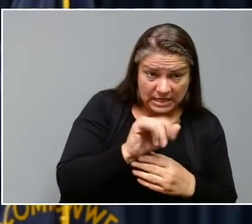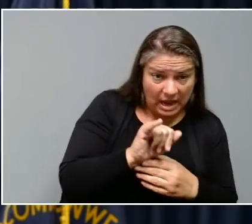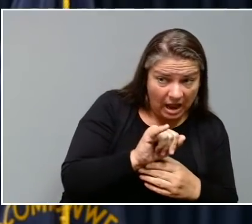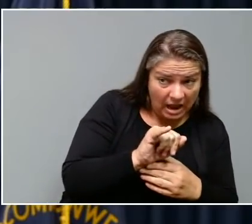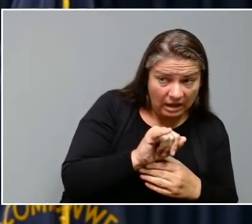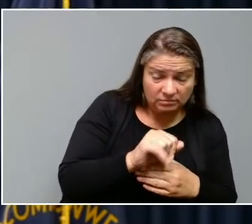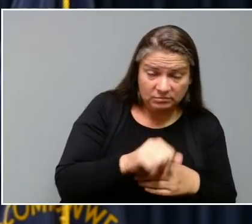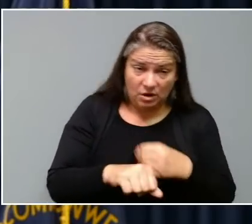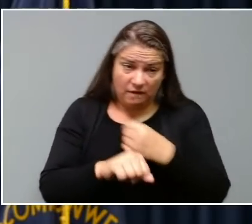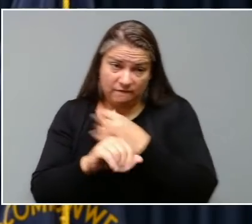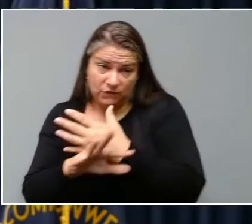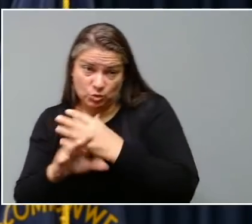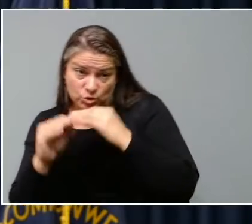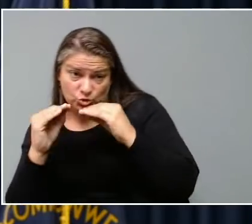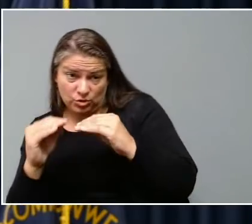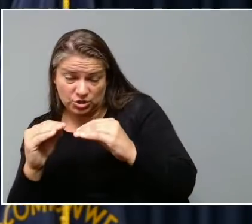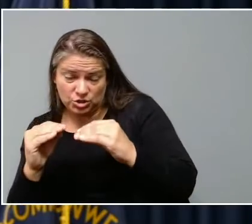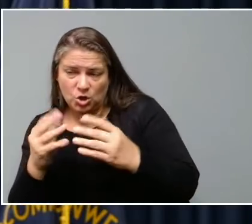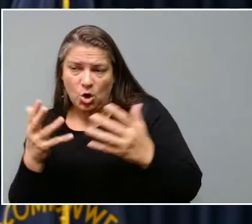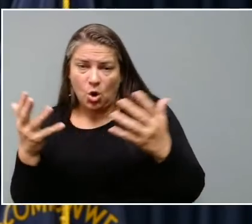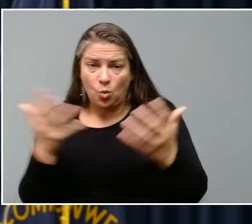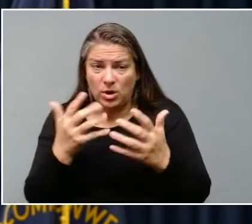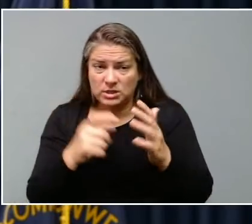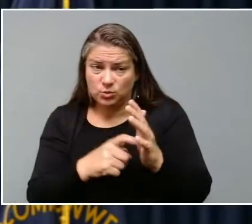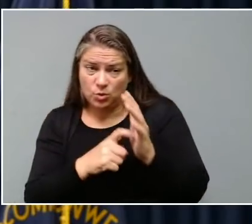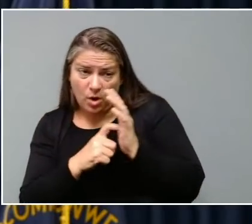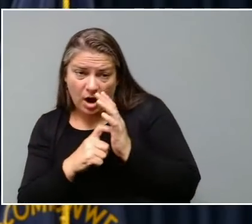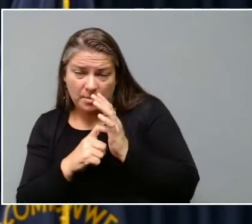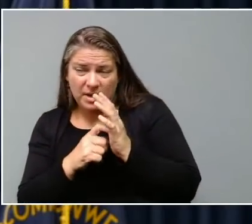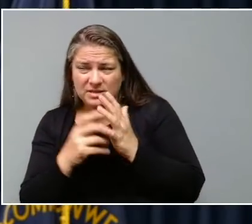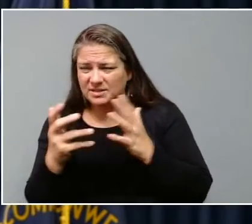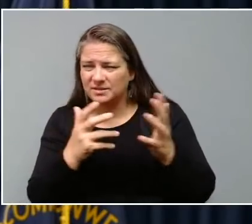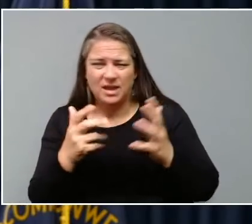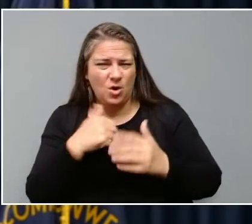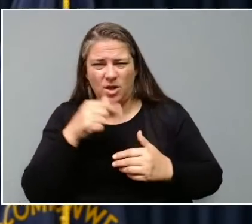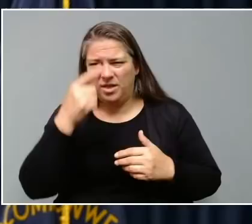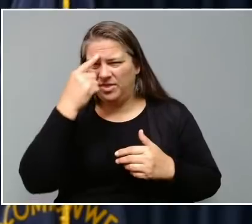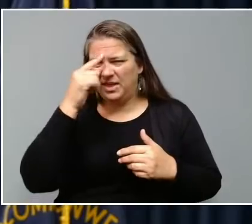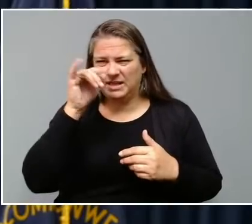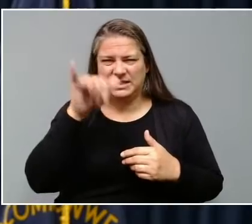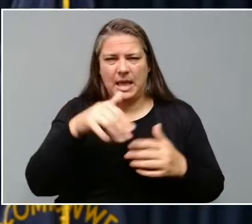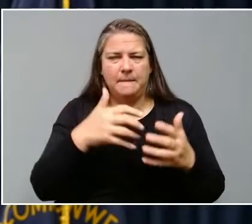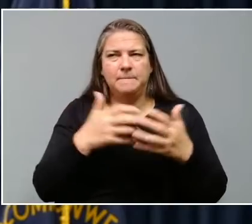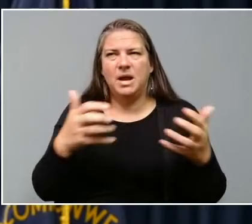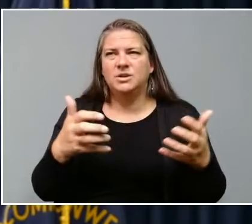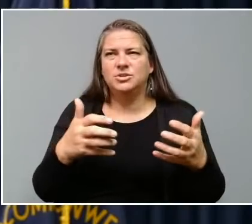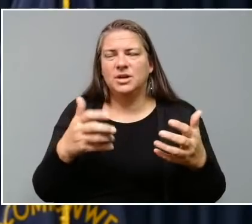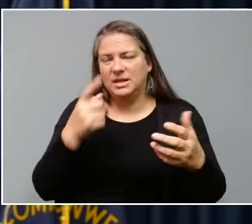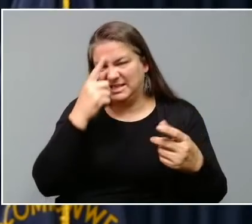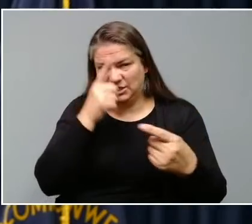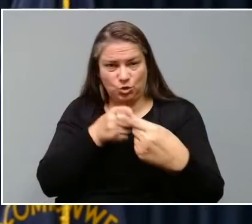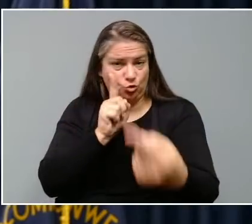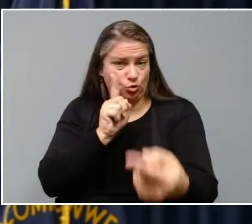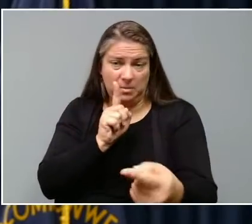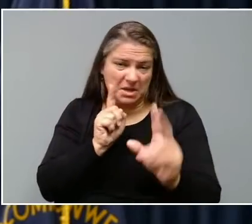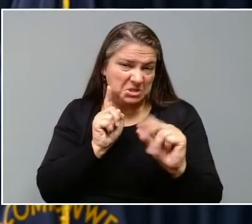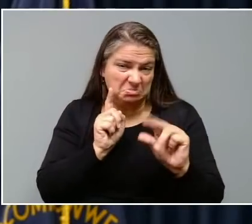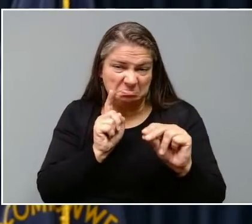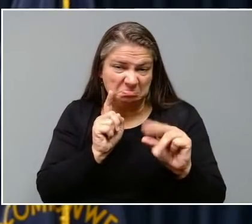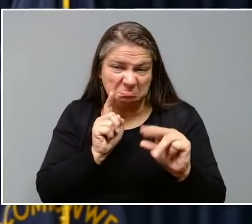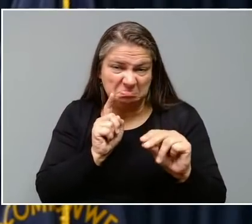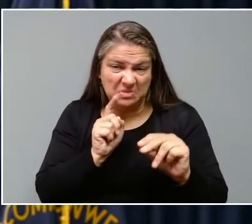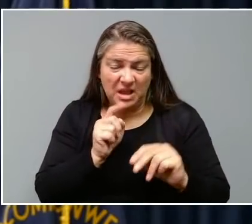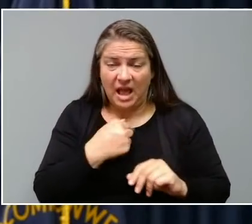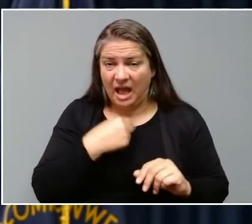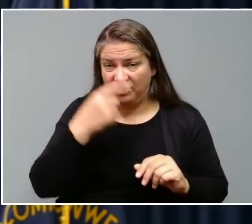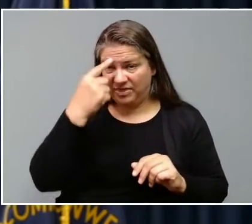what type of requirements do you put on it? So I really don't think there's as much disagreement on that as we hear, as opposed to people trying to